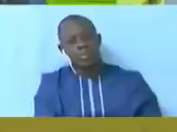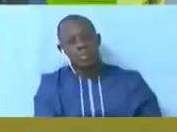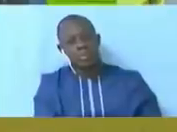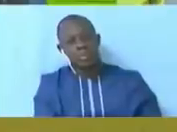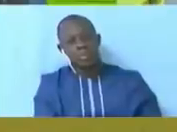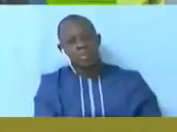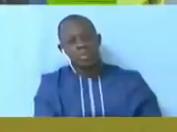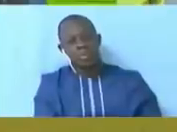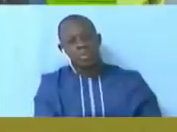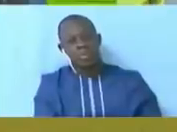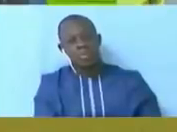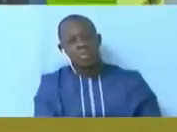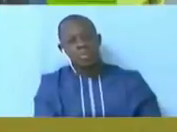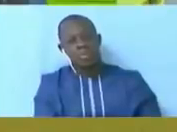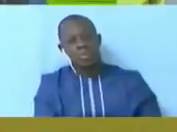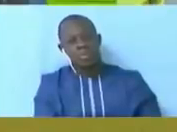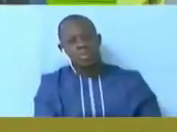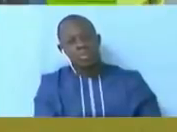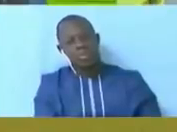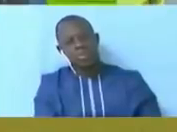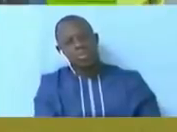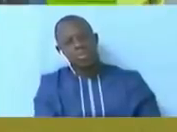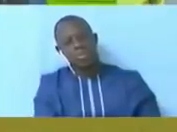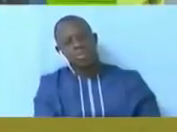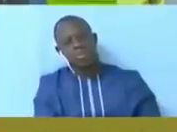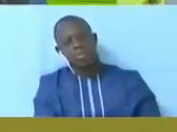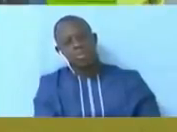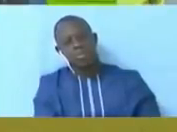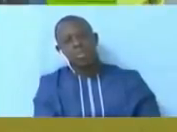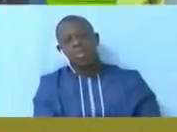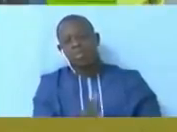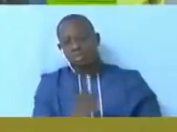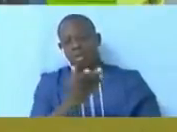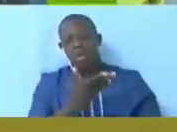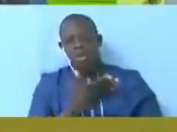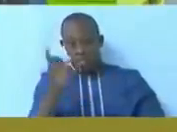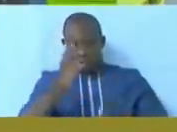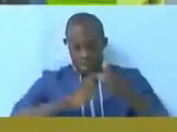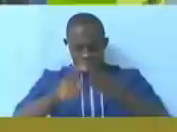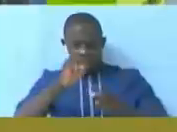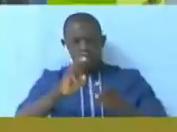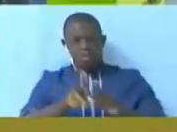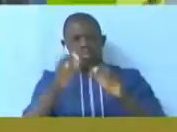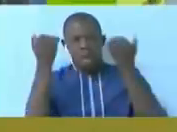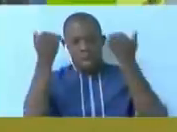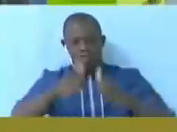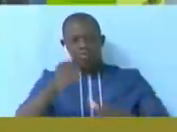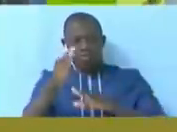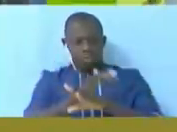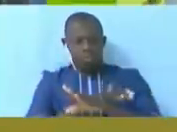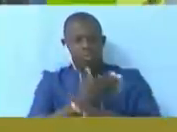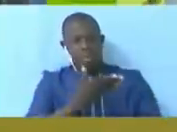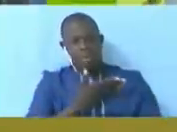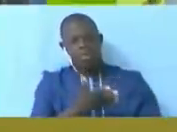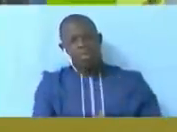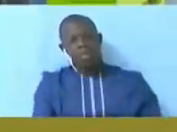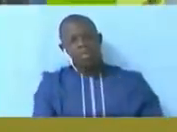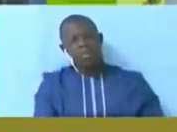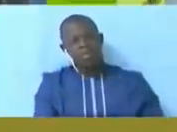a second, there was a repeated incident also. Bari haninka bi murunka kudo fana ngere mialanko amurunkanta